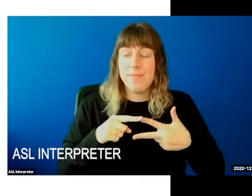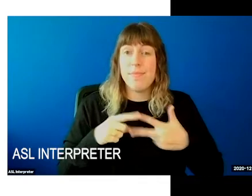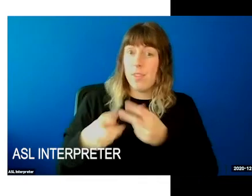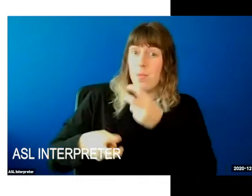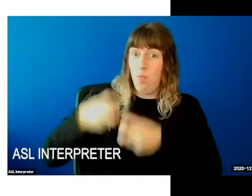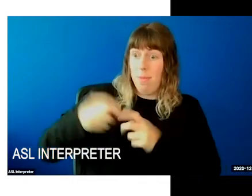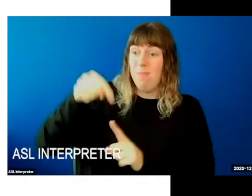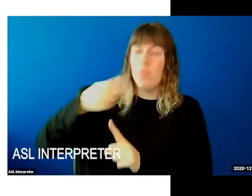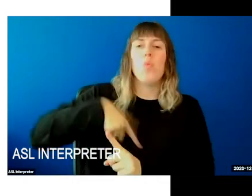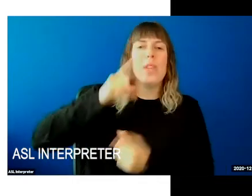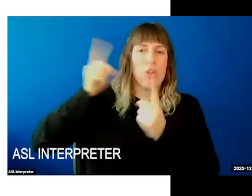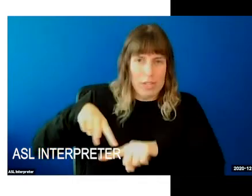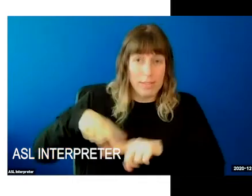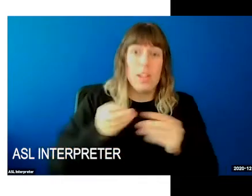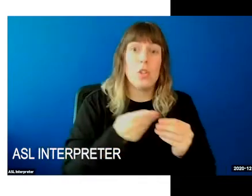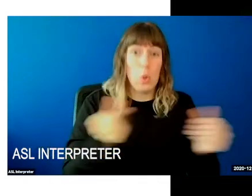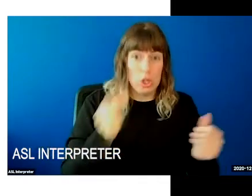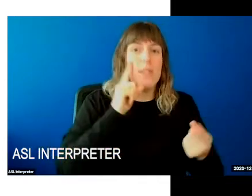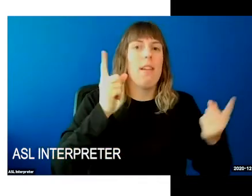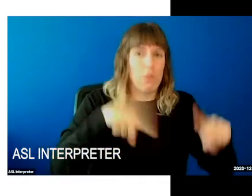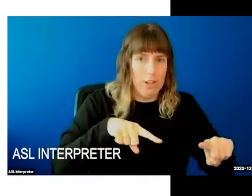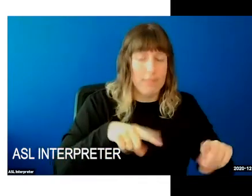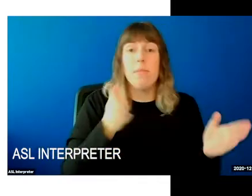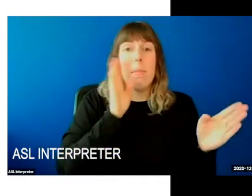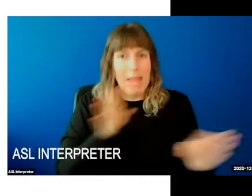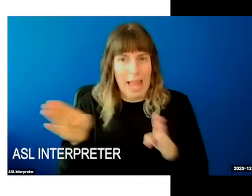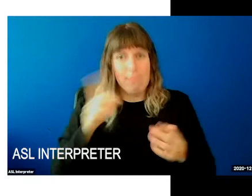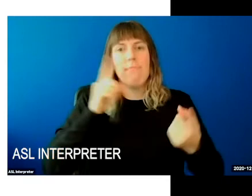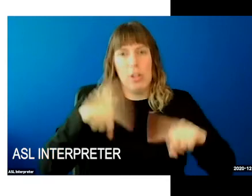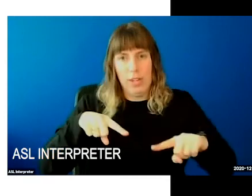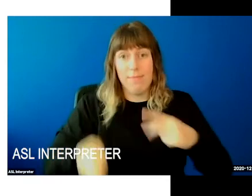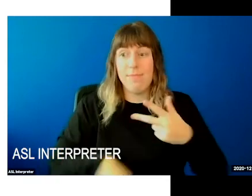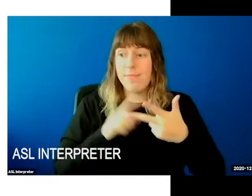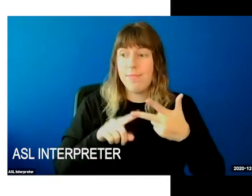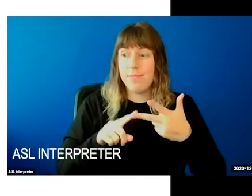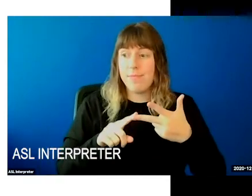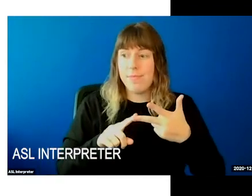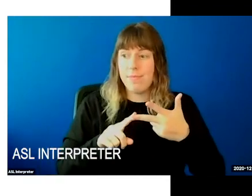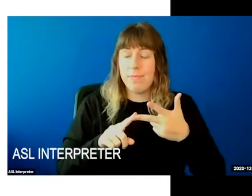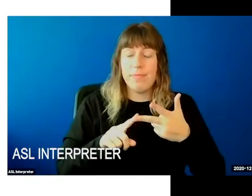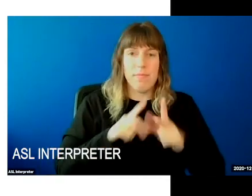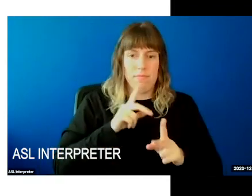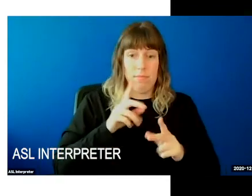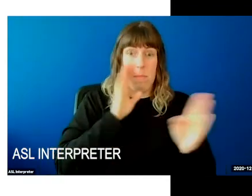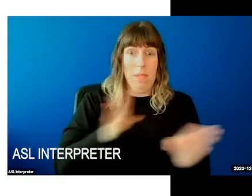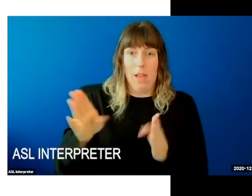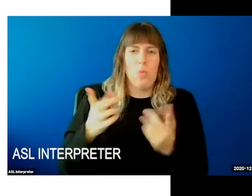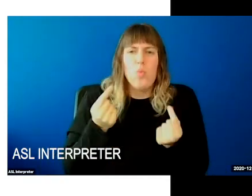problem is, agreeing what the solution is, agreeing what the plan is. And thirdly, focus on what people need to do to implement the